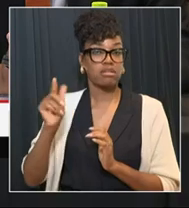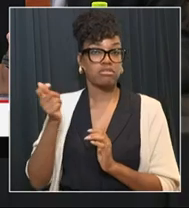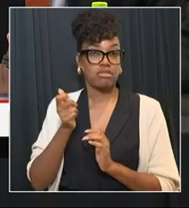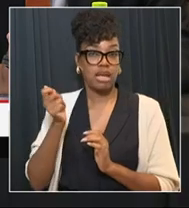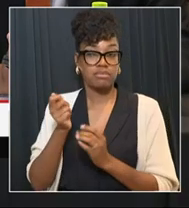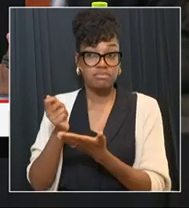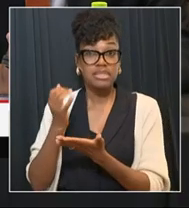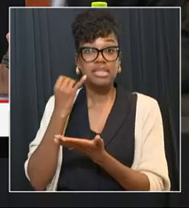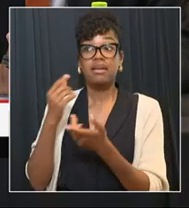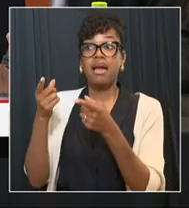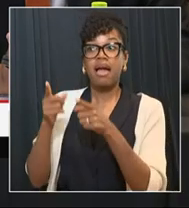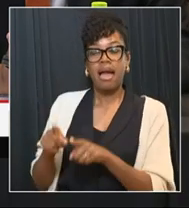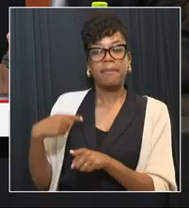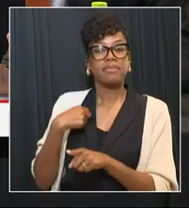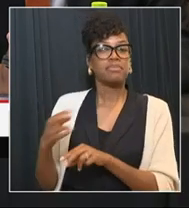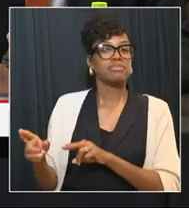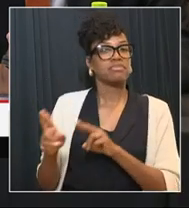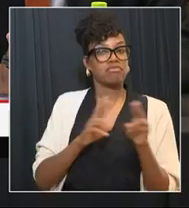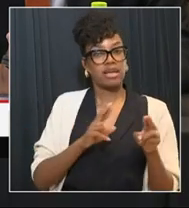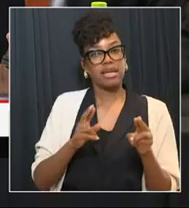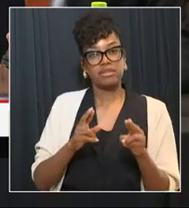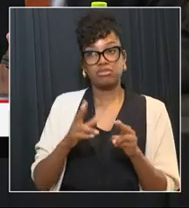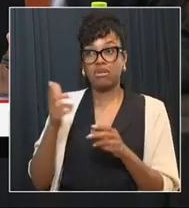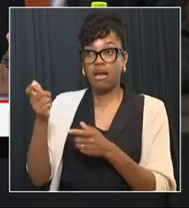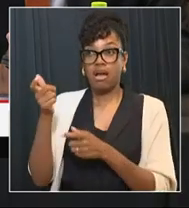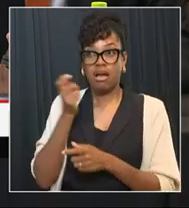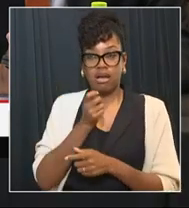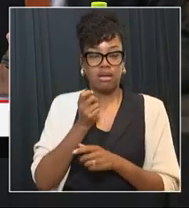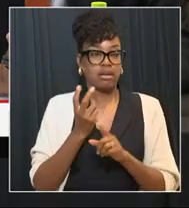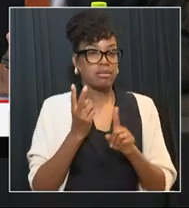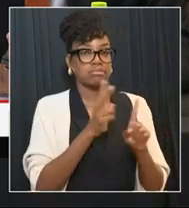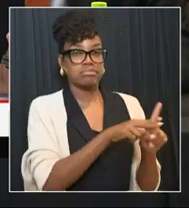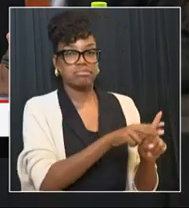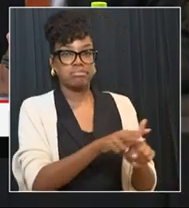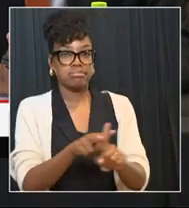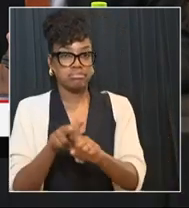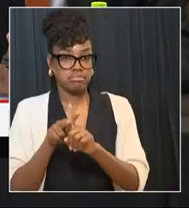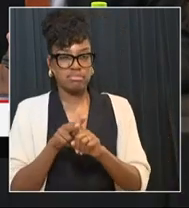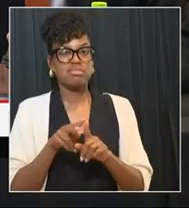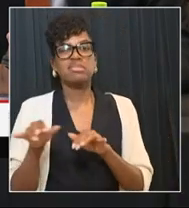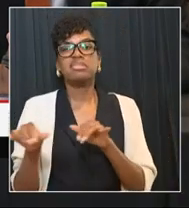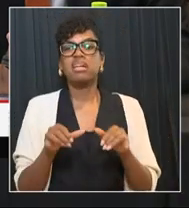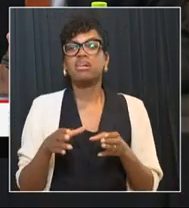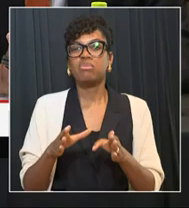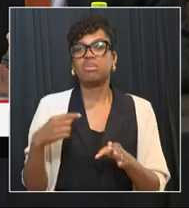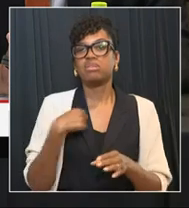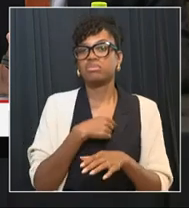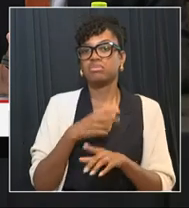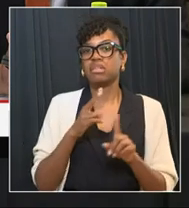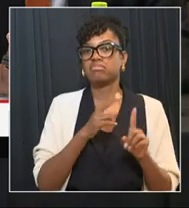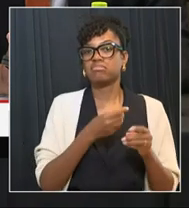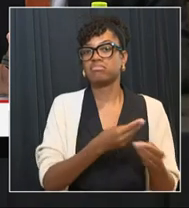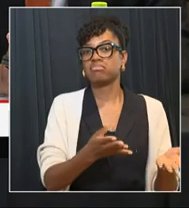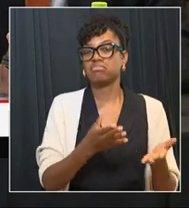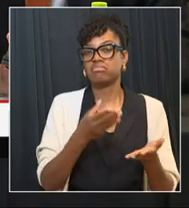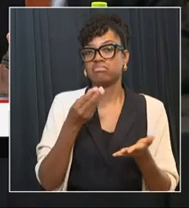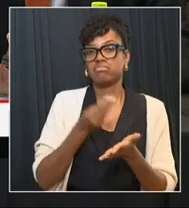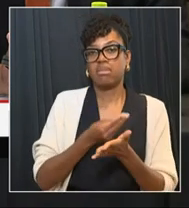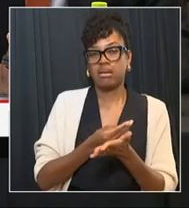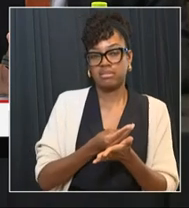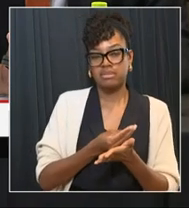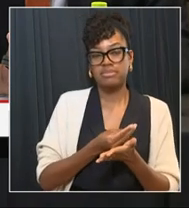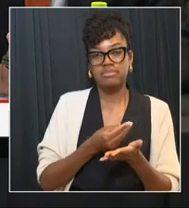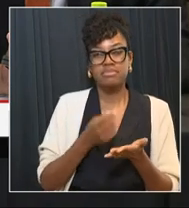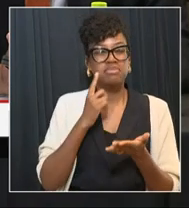very well positioned to be able to distribute those in pretty much exactly the same way that we do the current programmatic funding for those